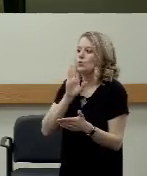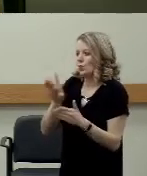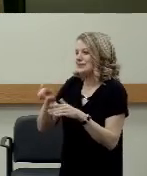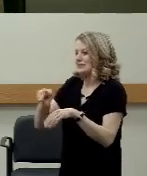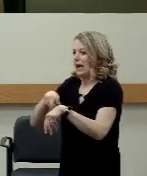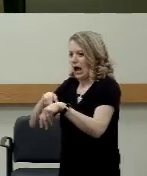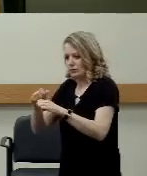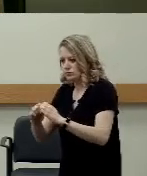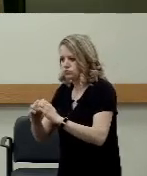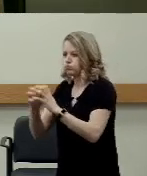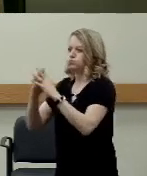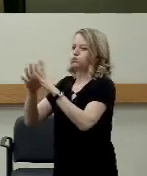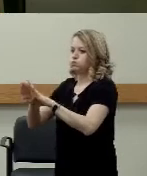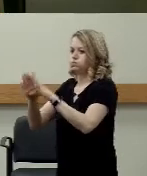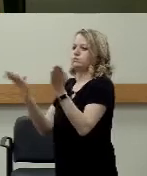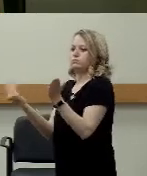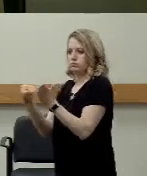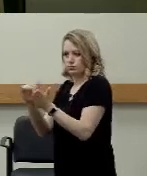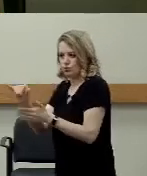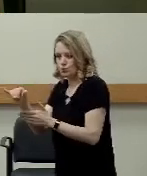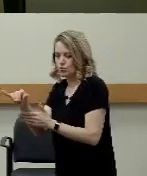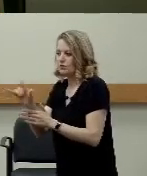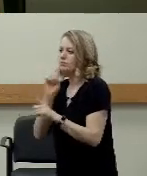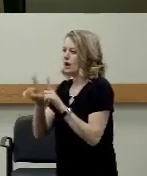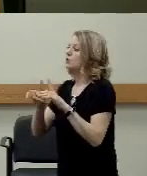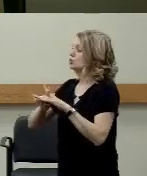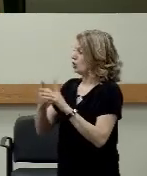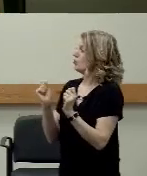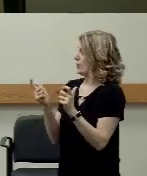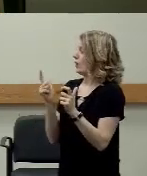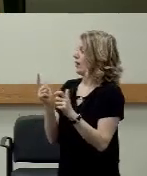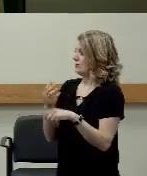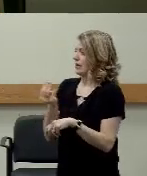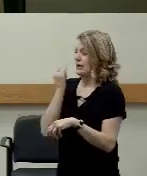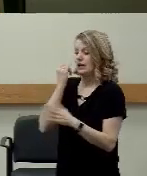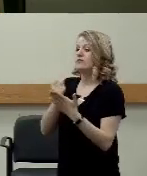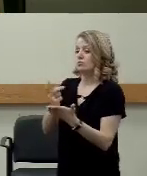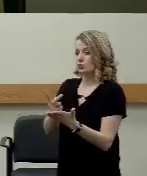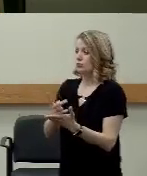started back up again, but it'll be effective right away.